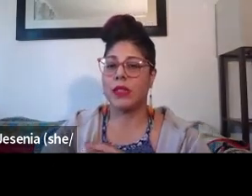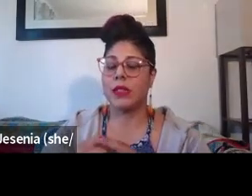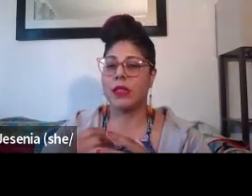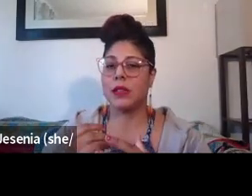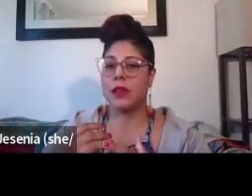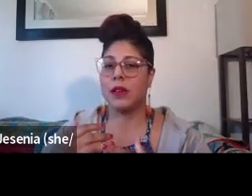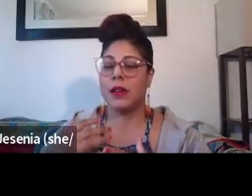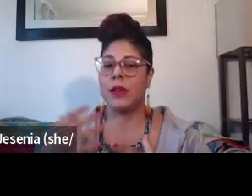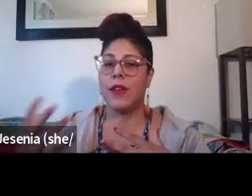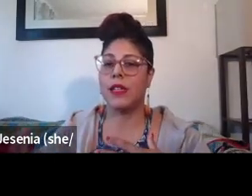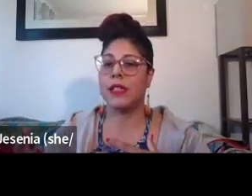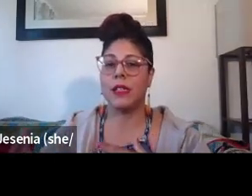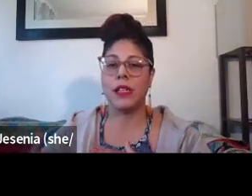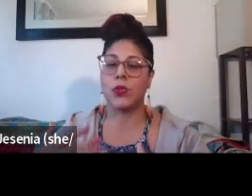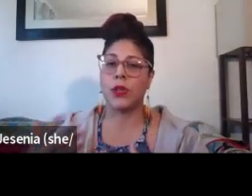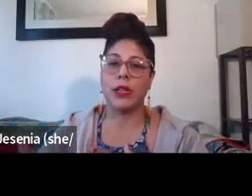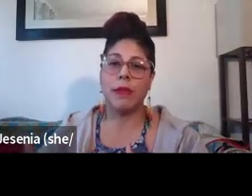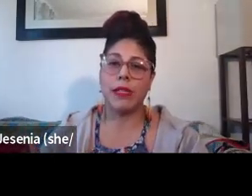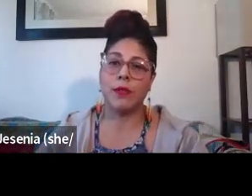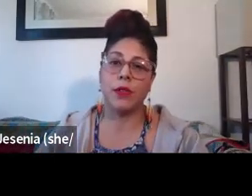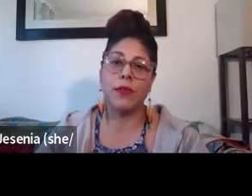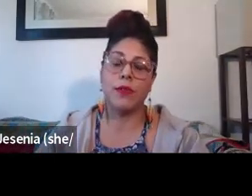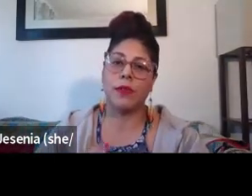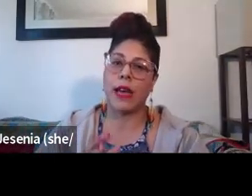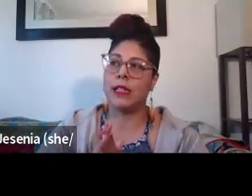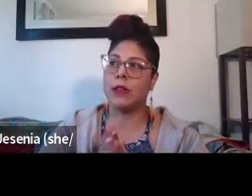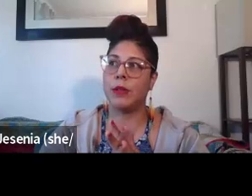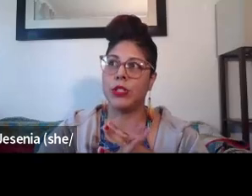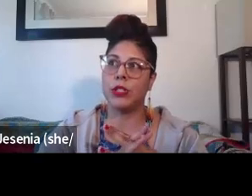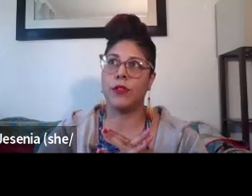Oops, I went a little too far. One moment.